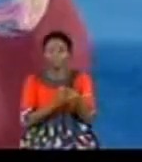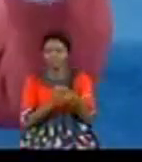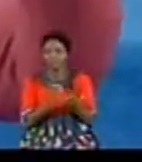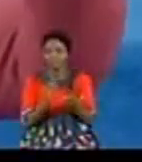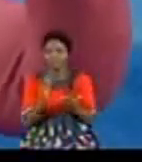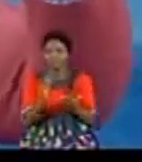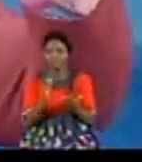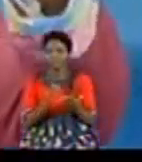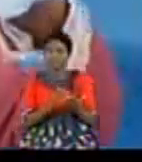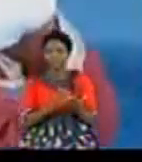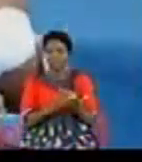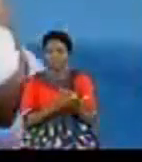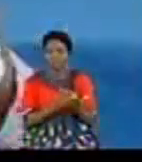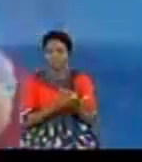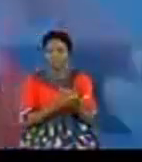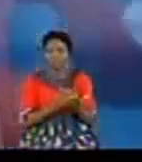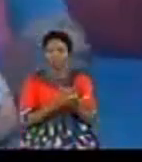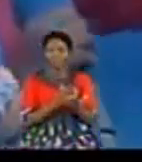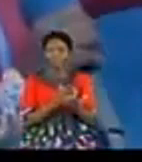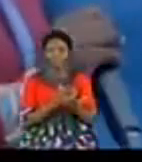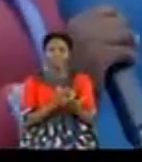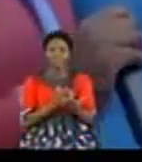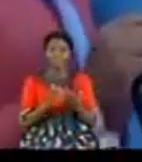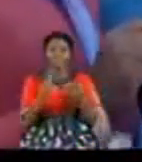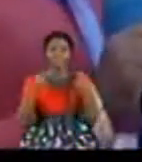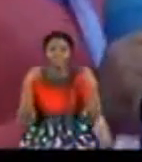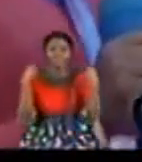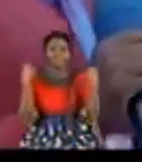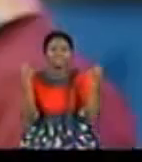else like